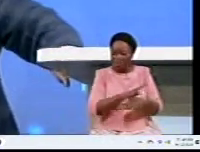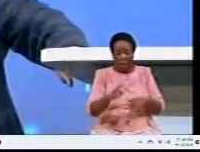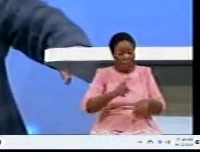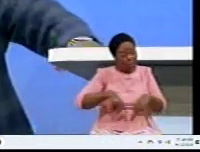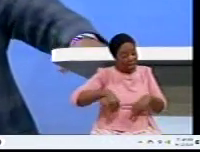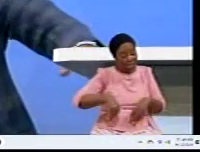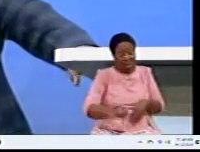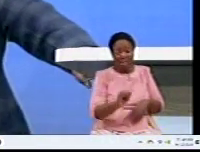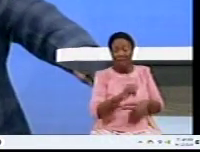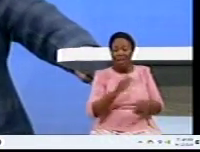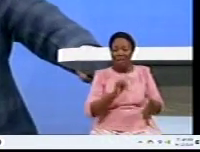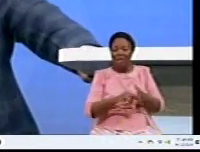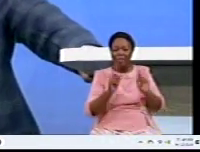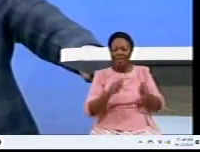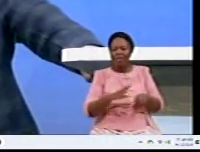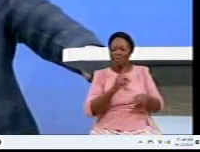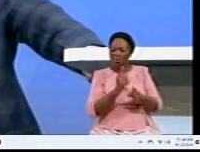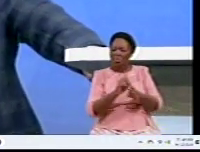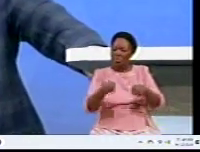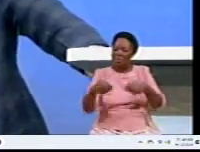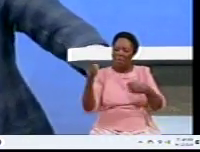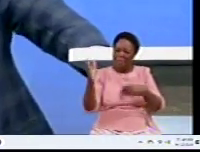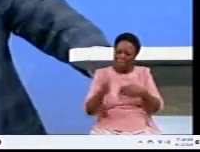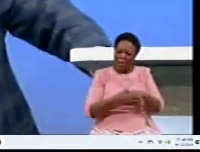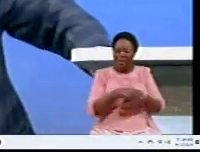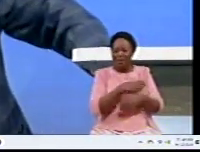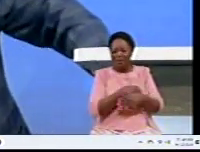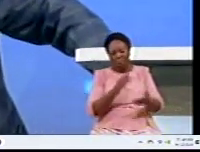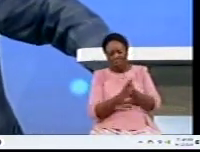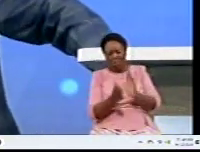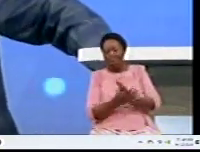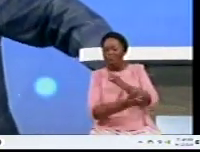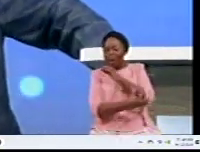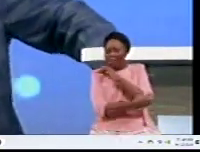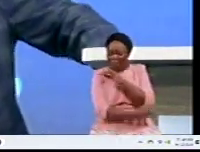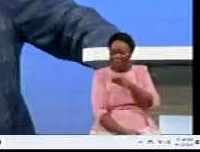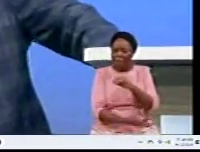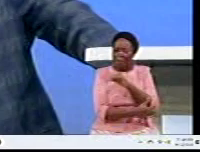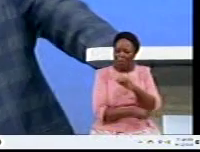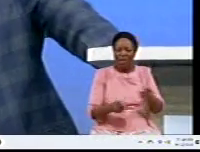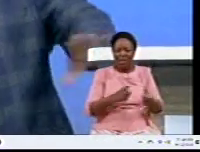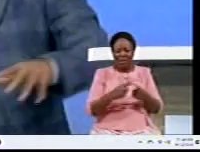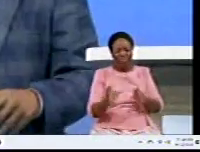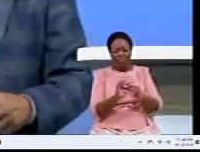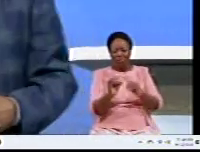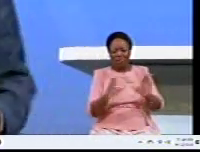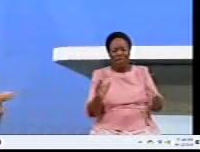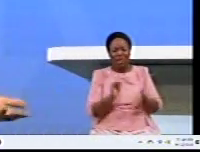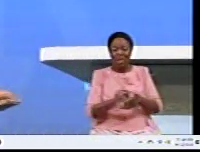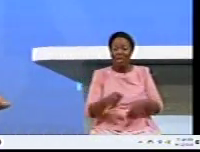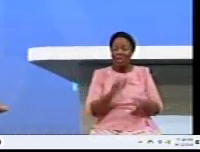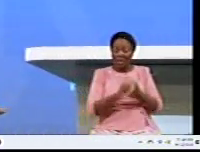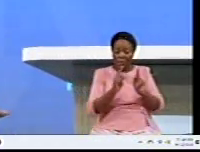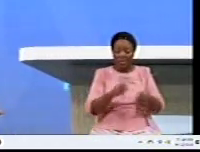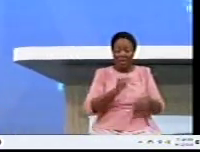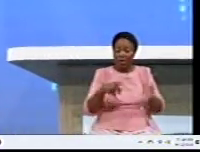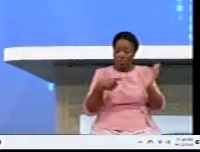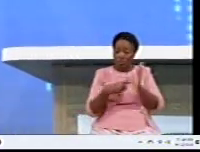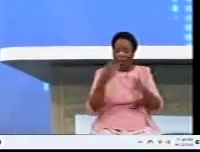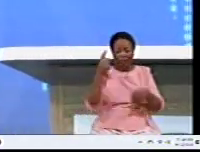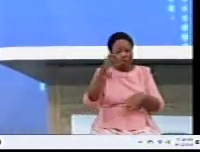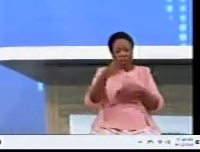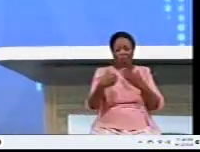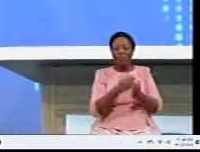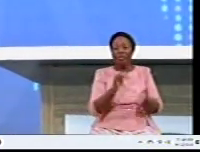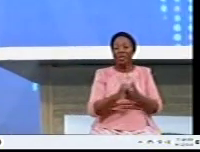always going back to square one. And there is nothing he can show for all the things